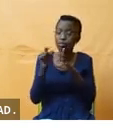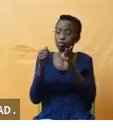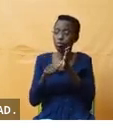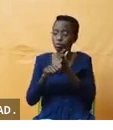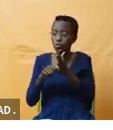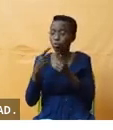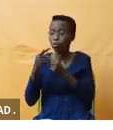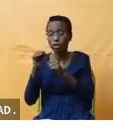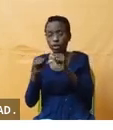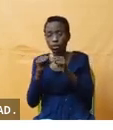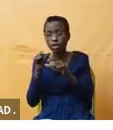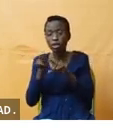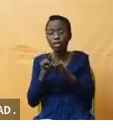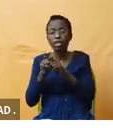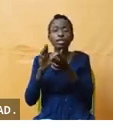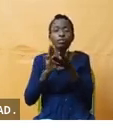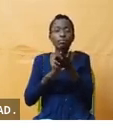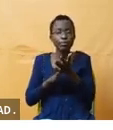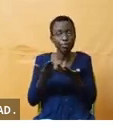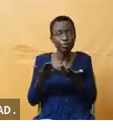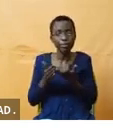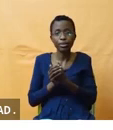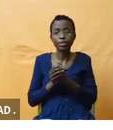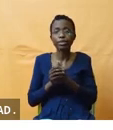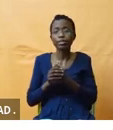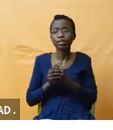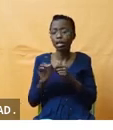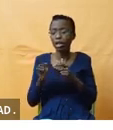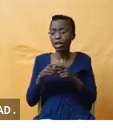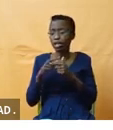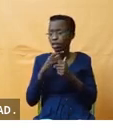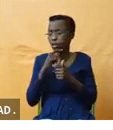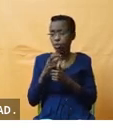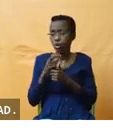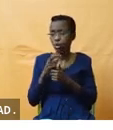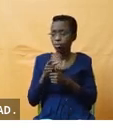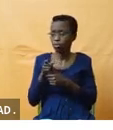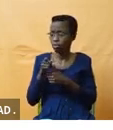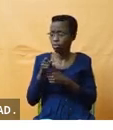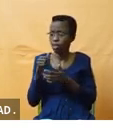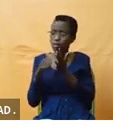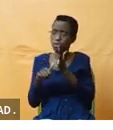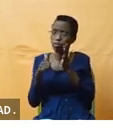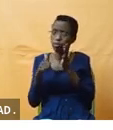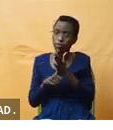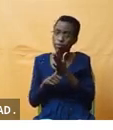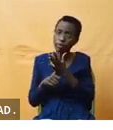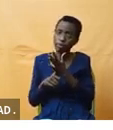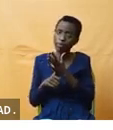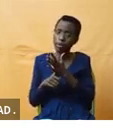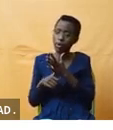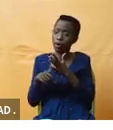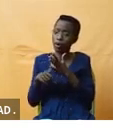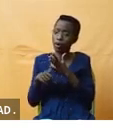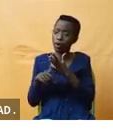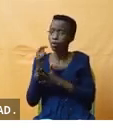same recommendations coming forth. Then you ask yourself, is it a problem of what really is the problem? Are we